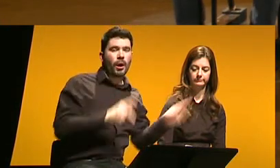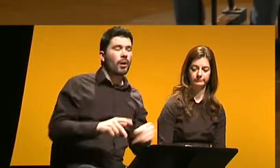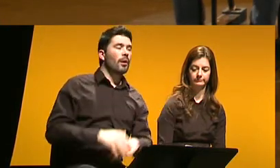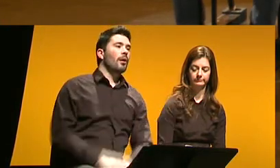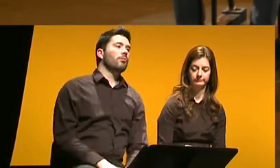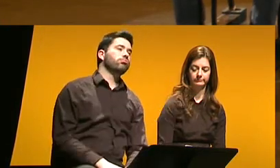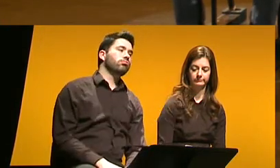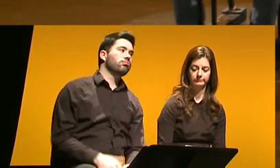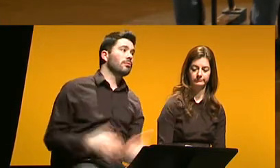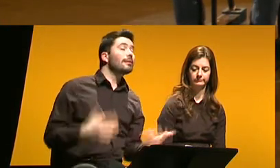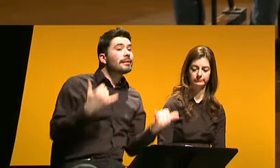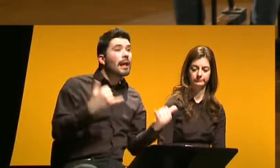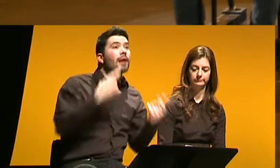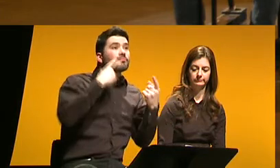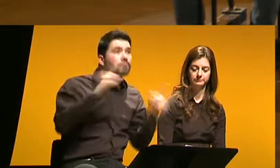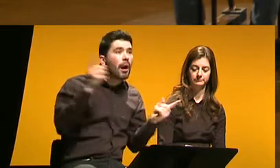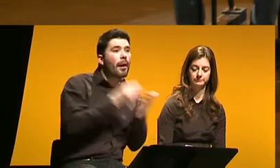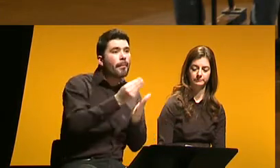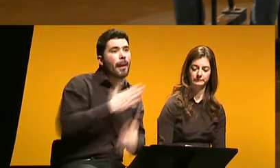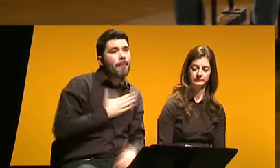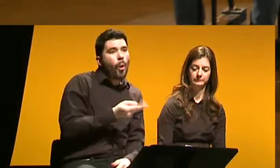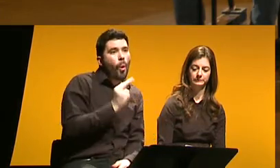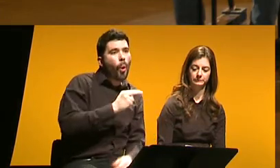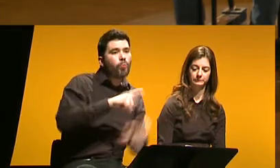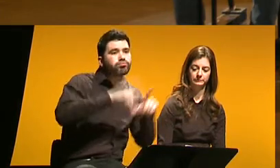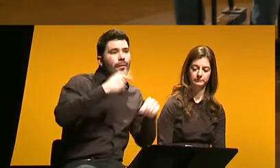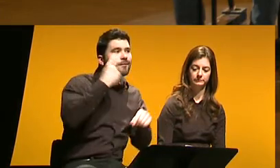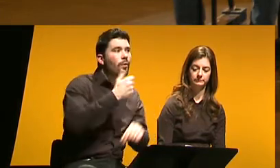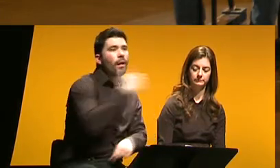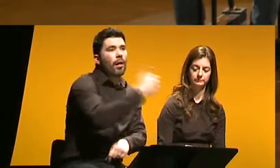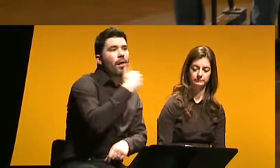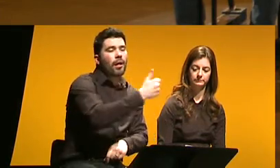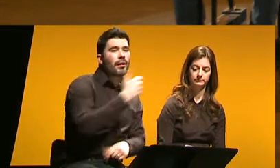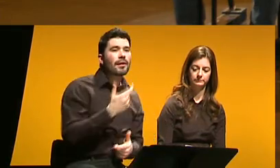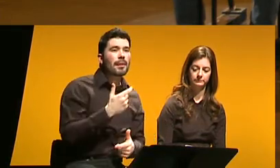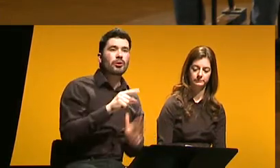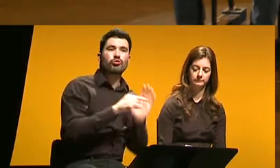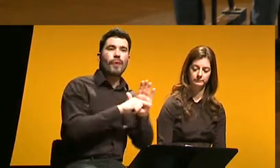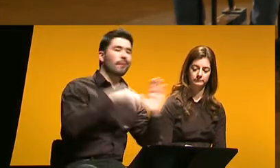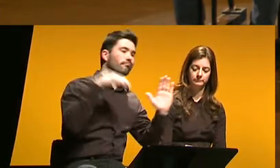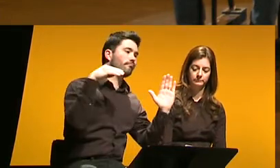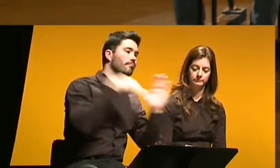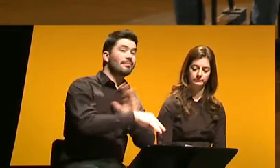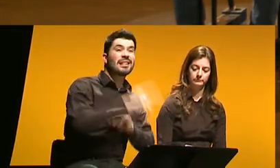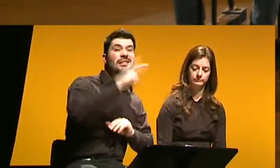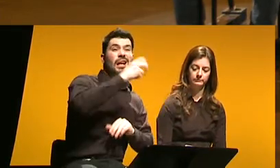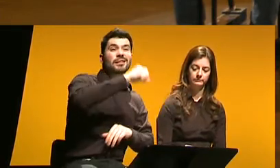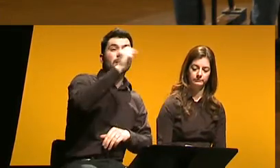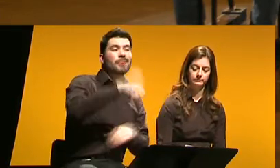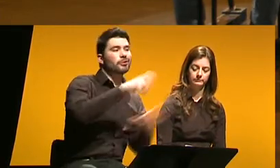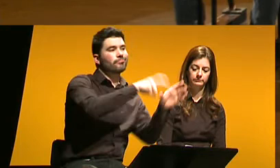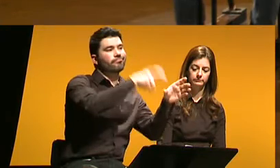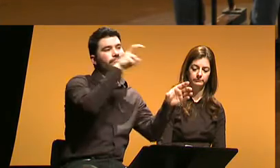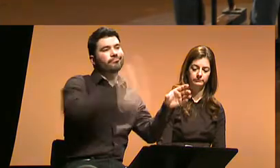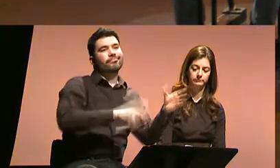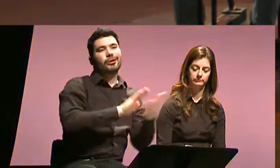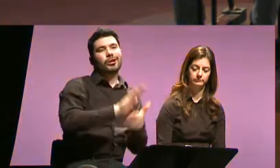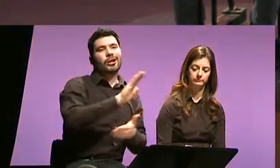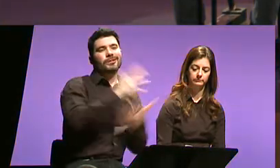At least now I can pay for my own Metro card. But my grades start to fall. At the end of my second semester, I drop out of Five Towns College.